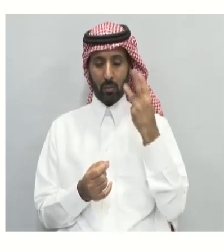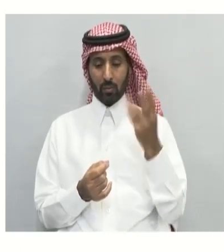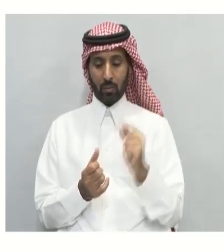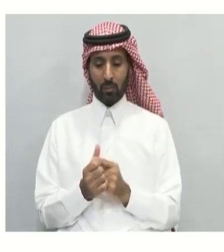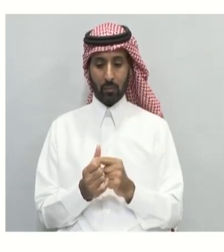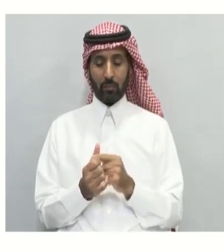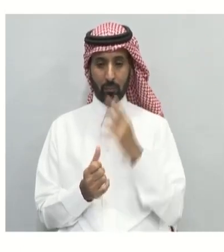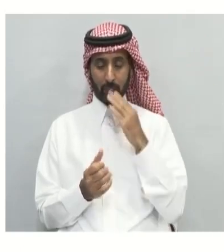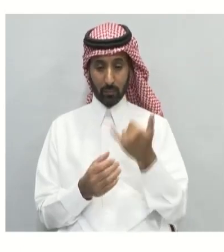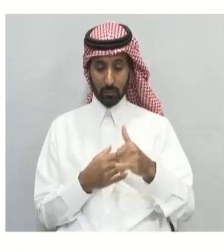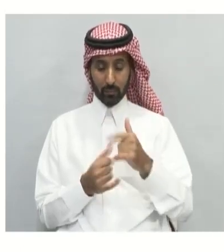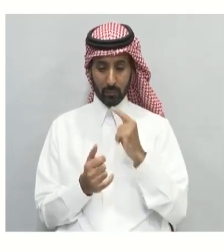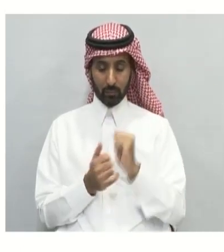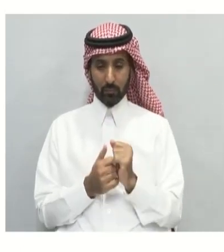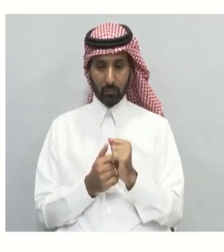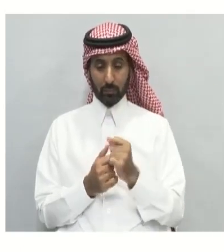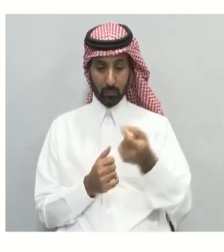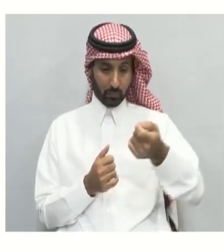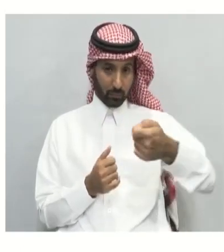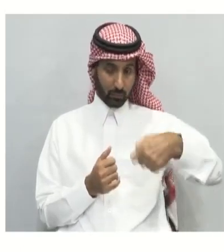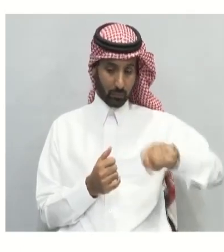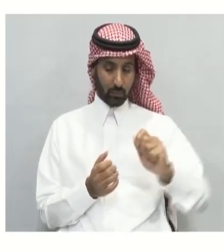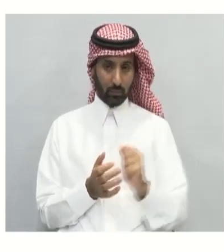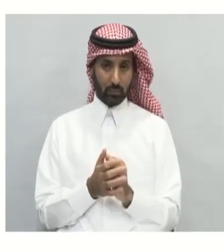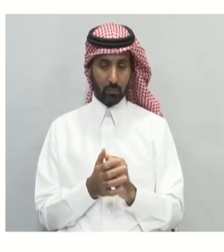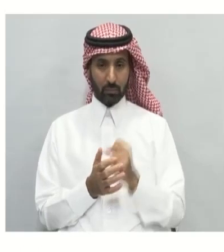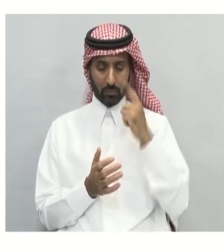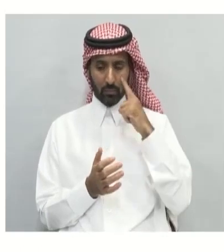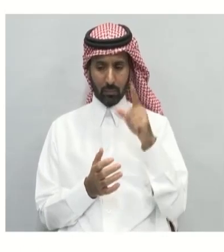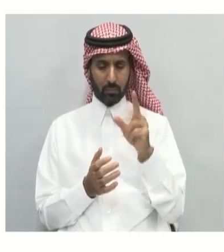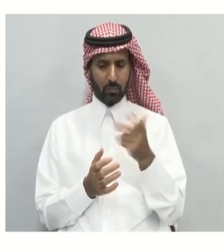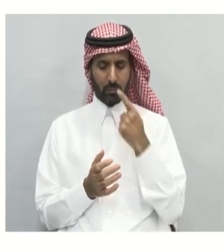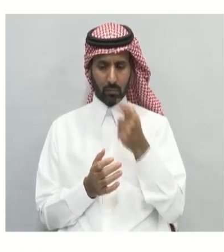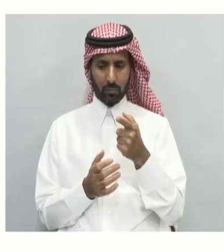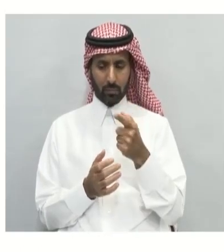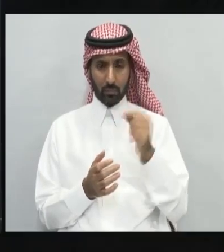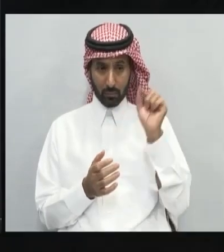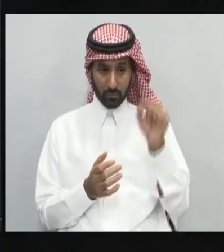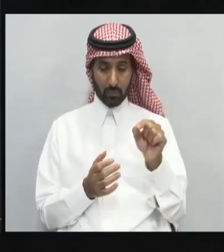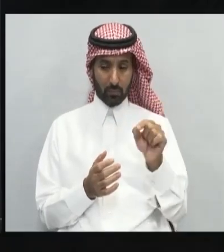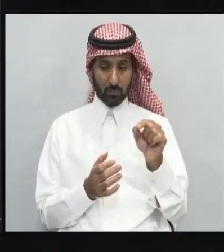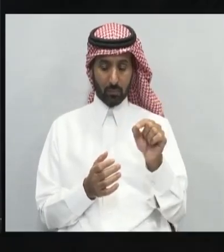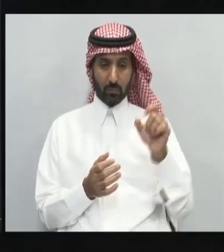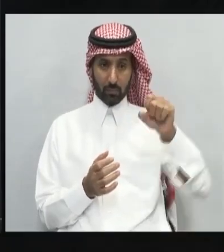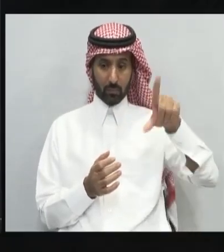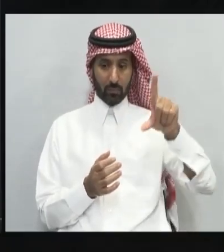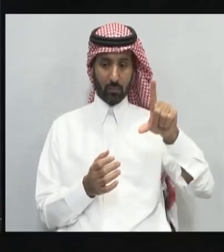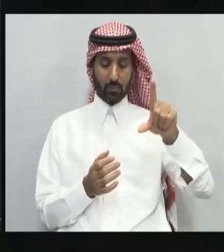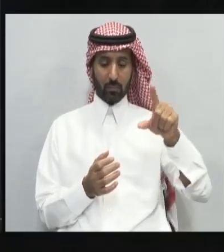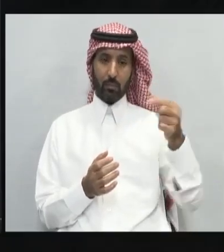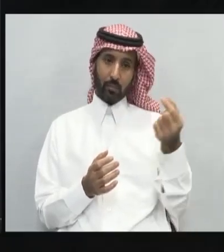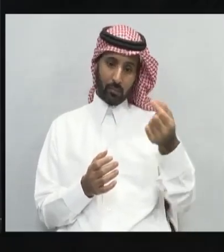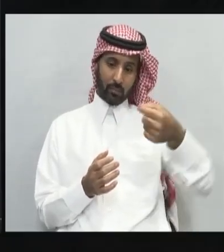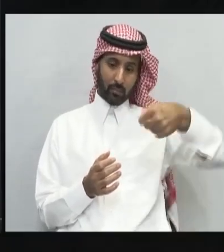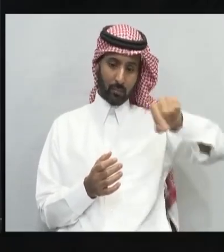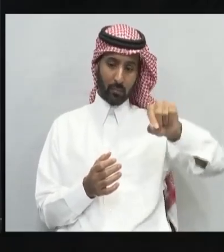Avenue, comma, here. So we have to notice whether it is a full stop, then capital letter, or